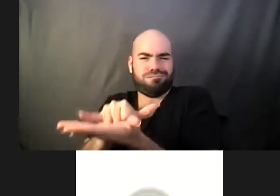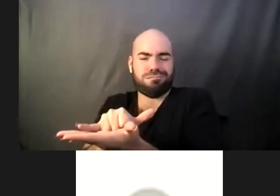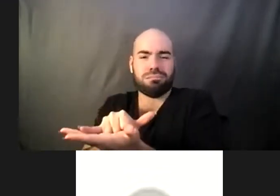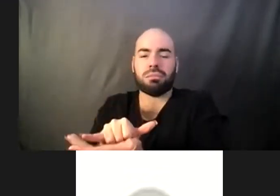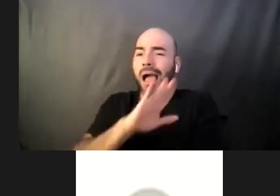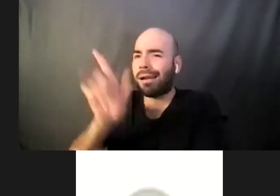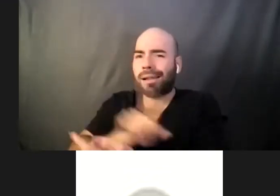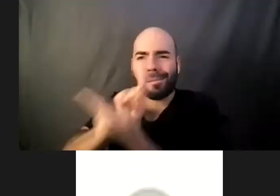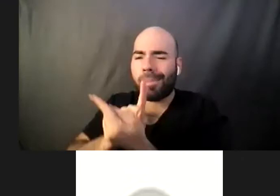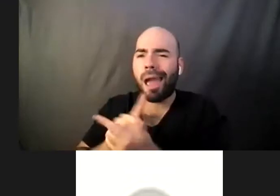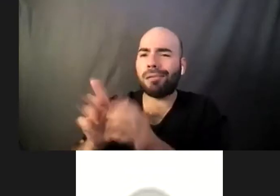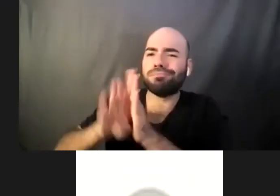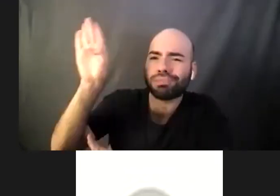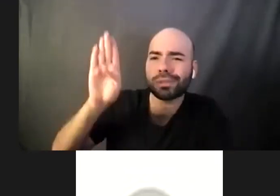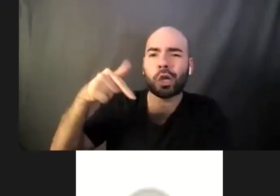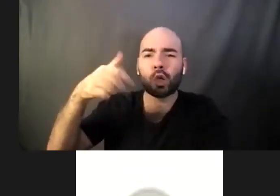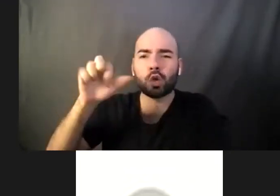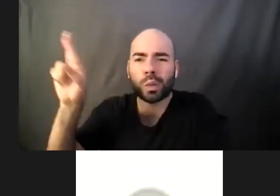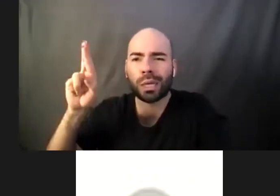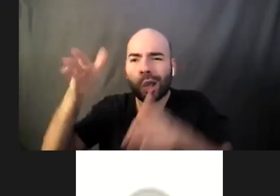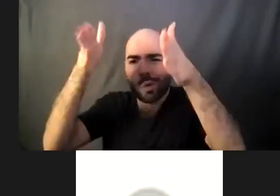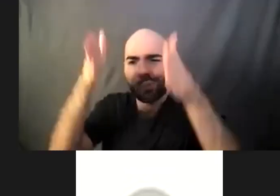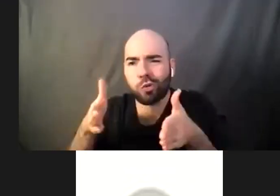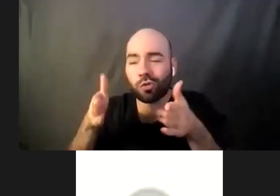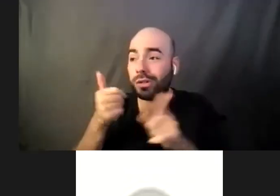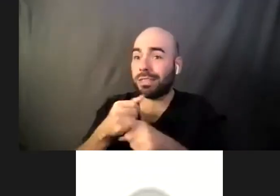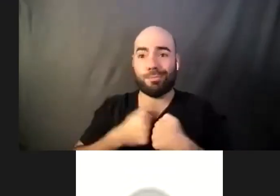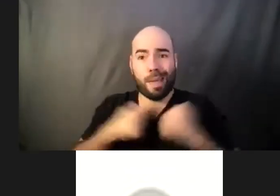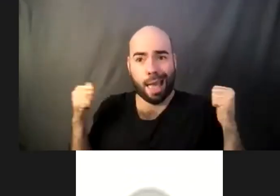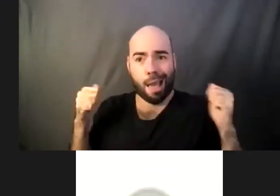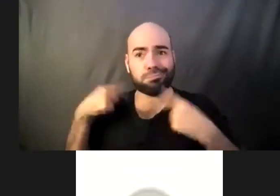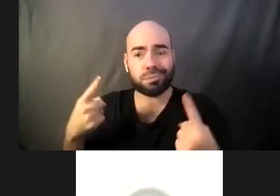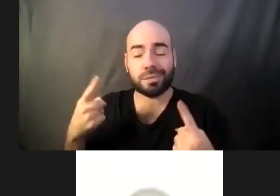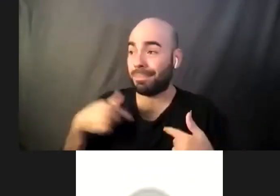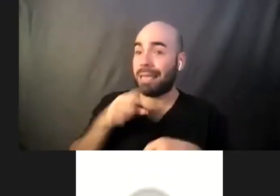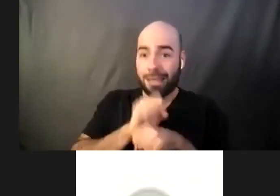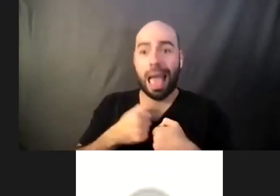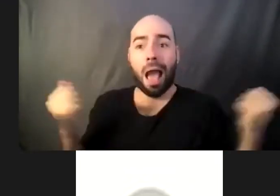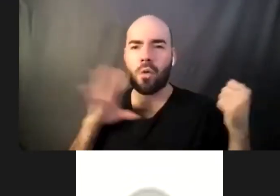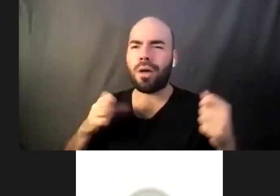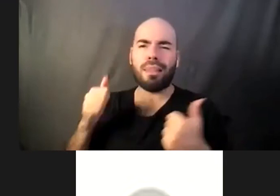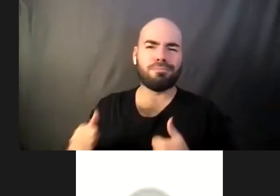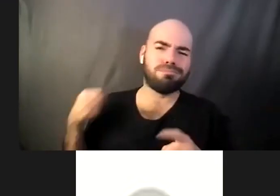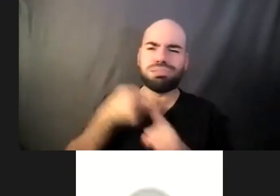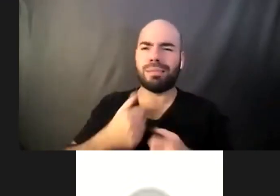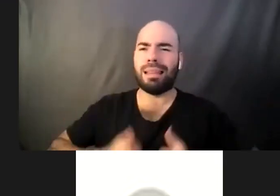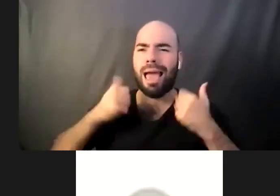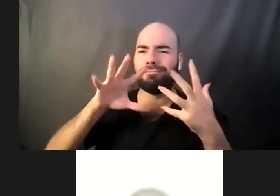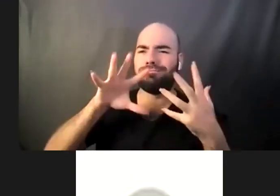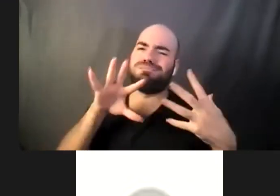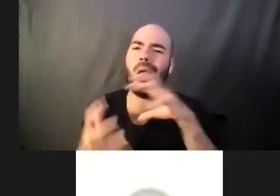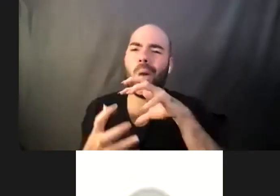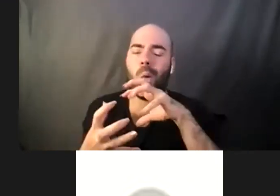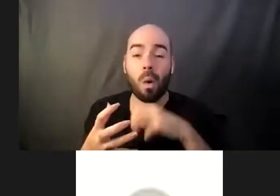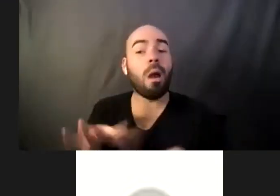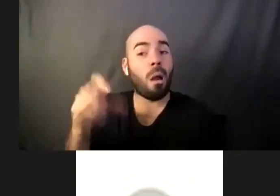queer person, right? That's like been out. Like, I can't do it. If I come out, it's going to change my life. And it was actually through my